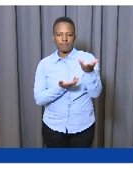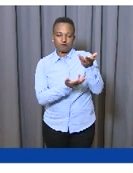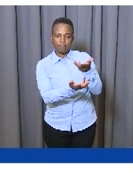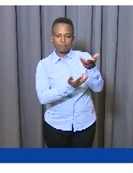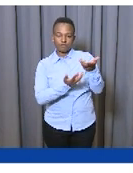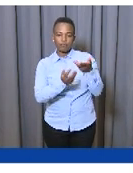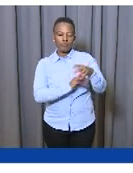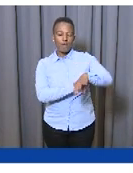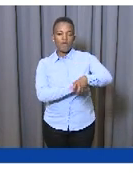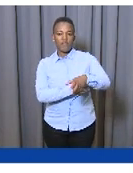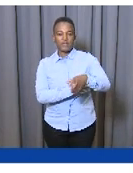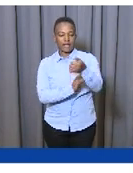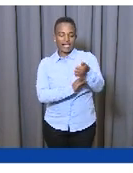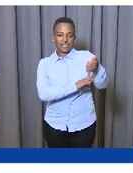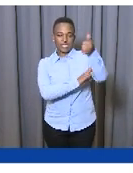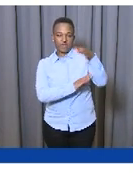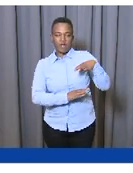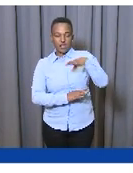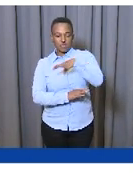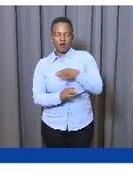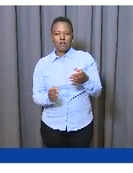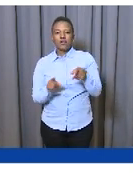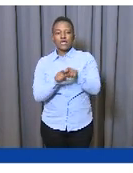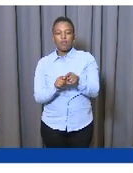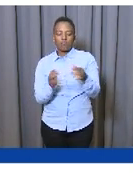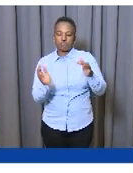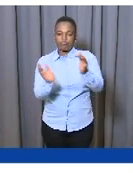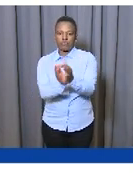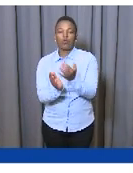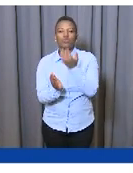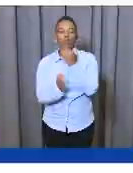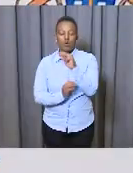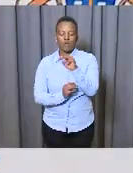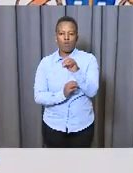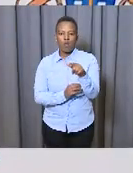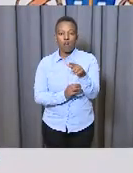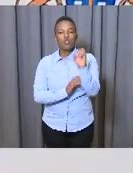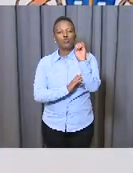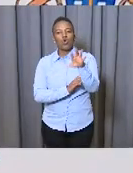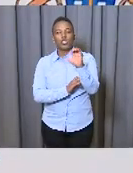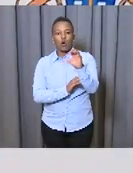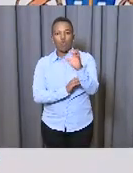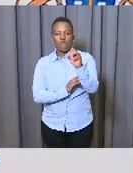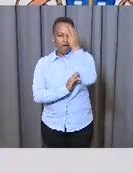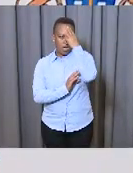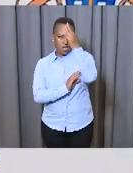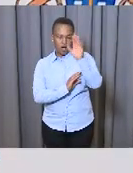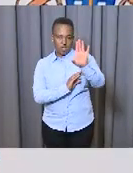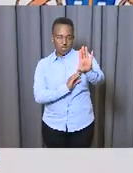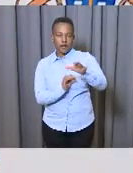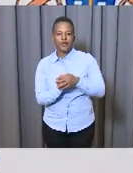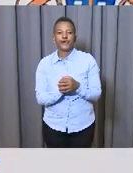provincial executive council with the malls in Gauteng, those that we identified, Soshanguve is one of